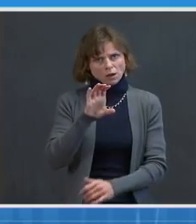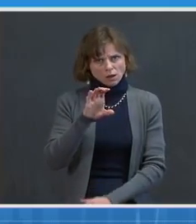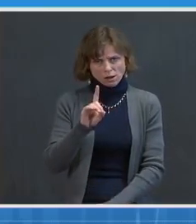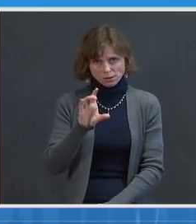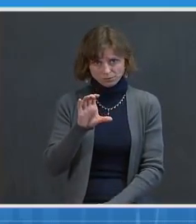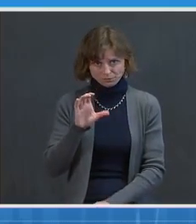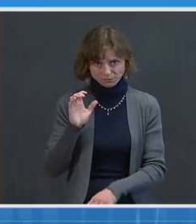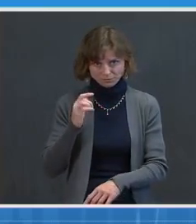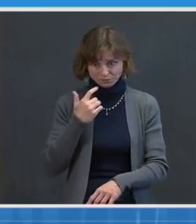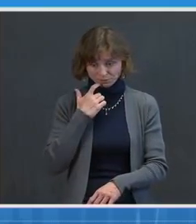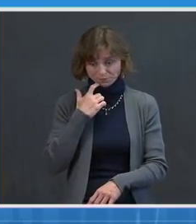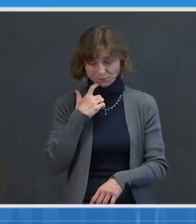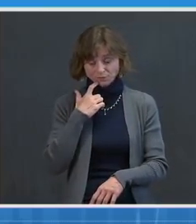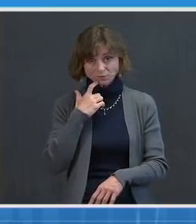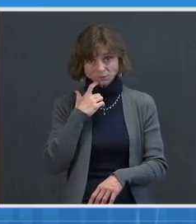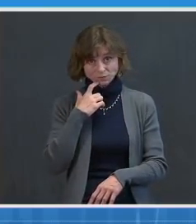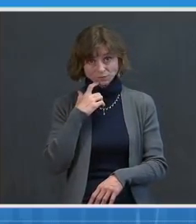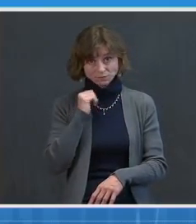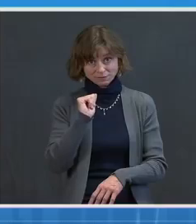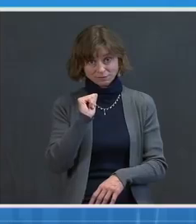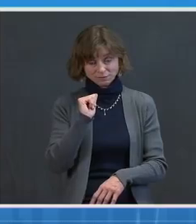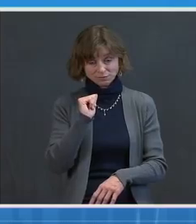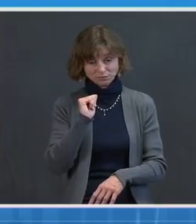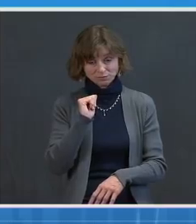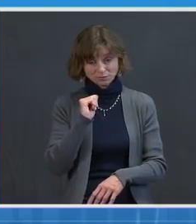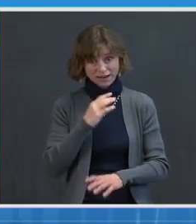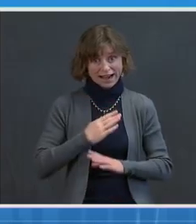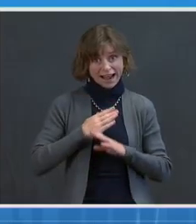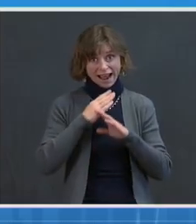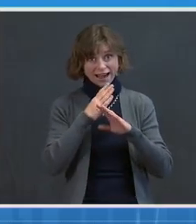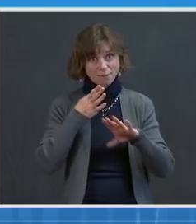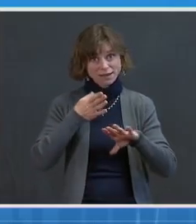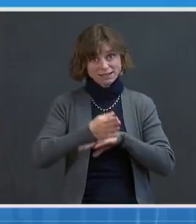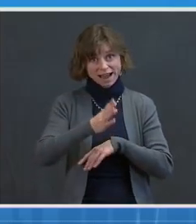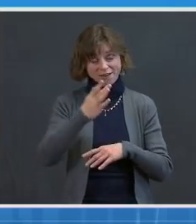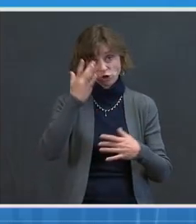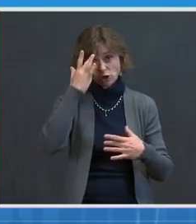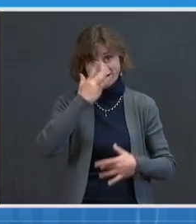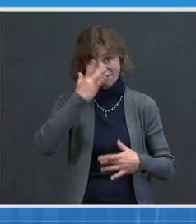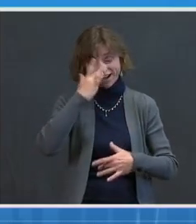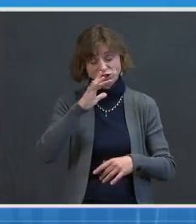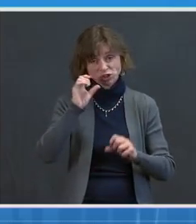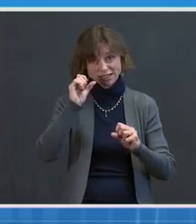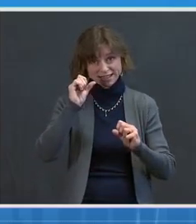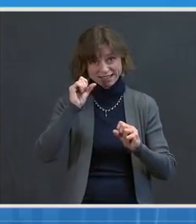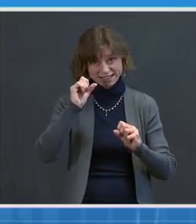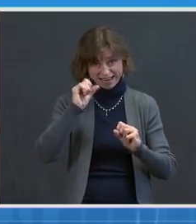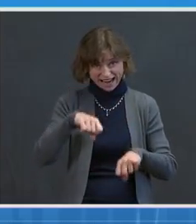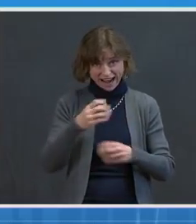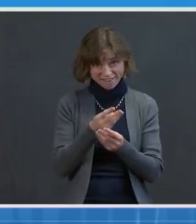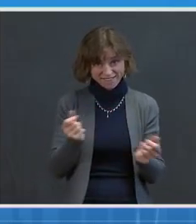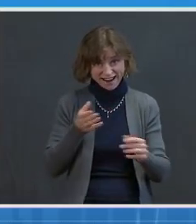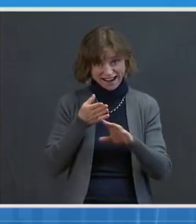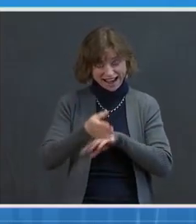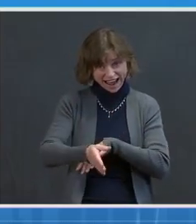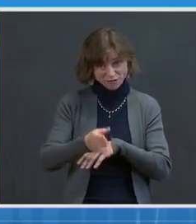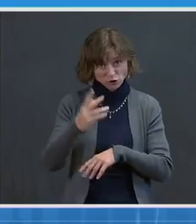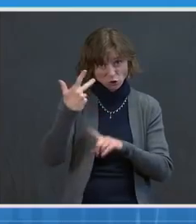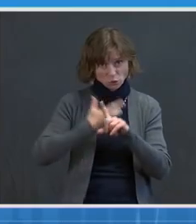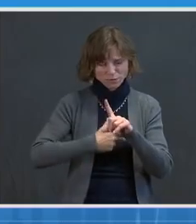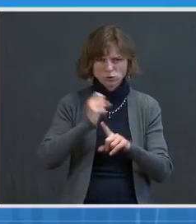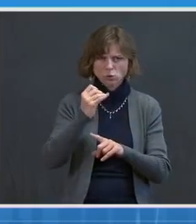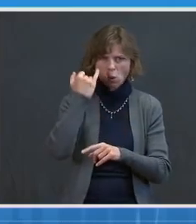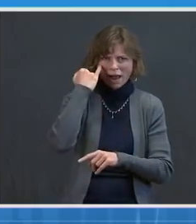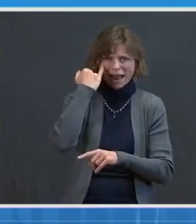after a COVID infection can fade after 3 months. Should vaccinated people be concerned about that their immunity might